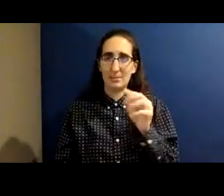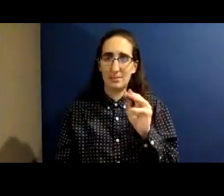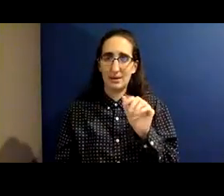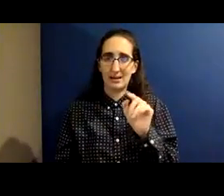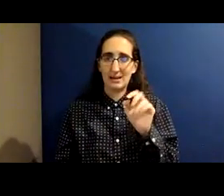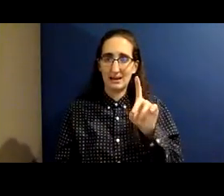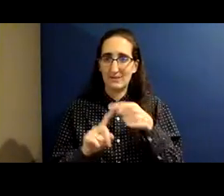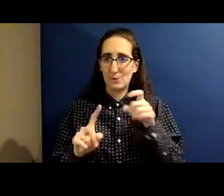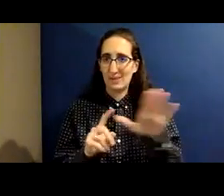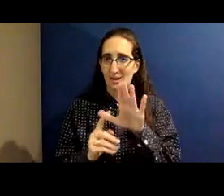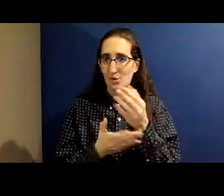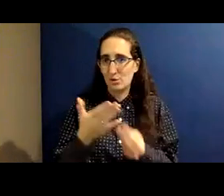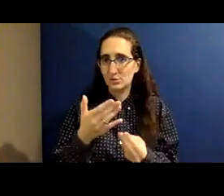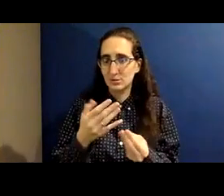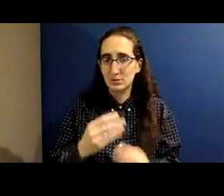Next slide, please.